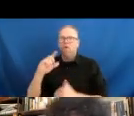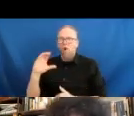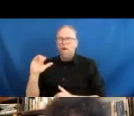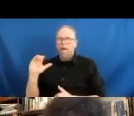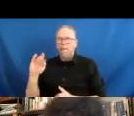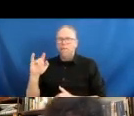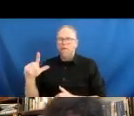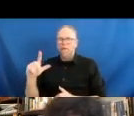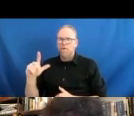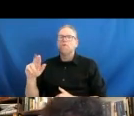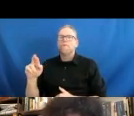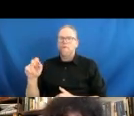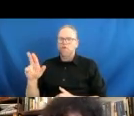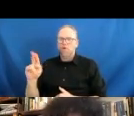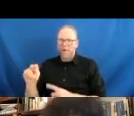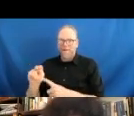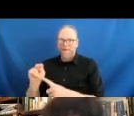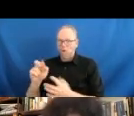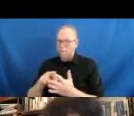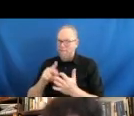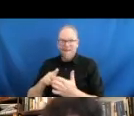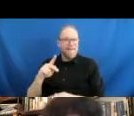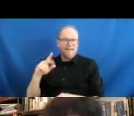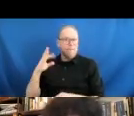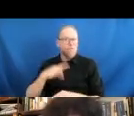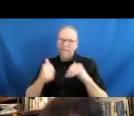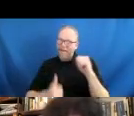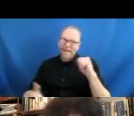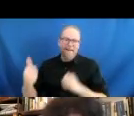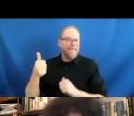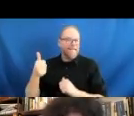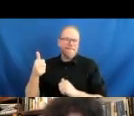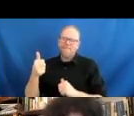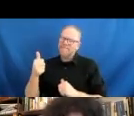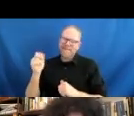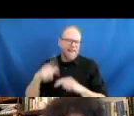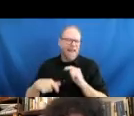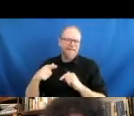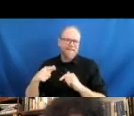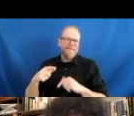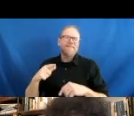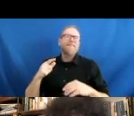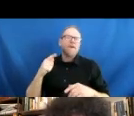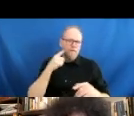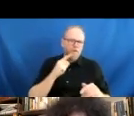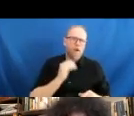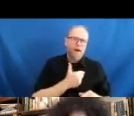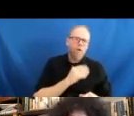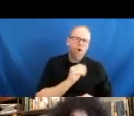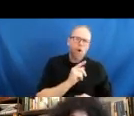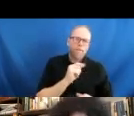will not try to put profit over your cooperative principles. And members are then